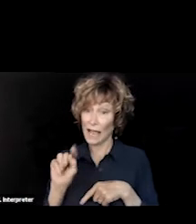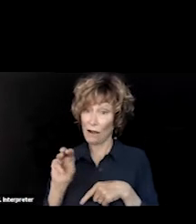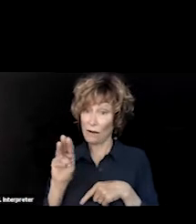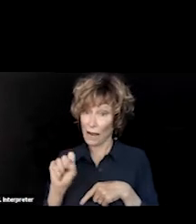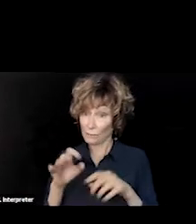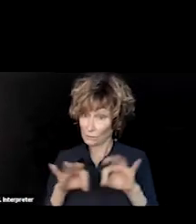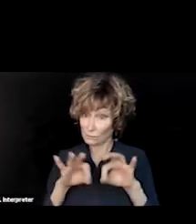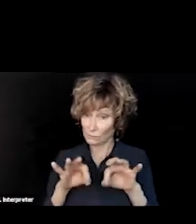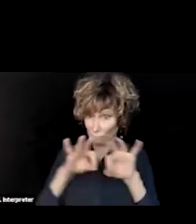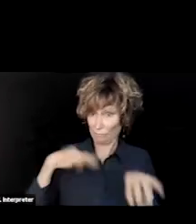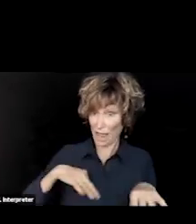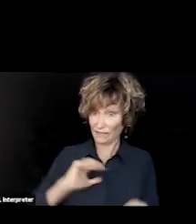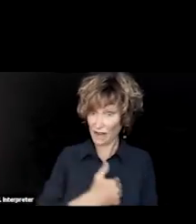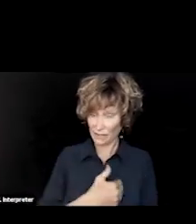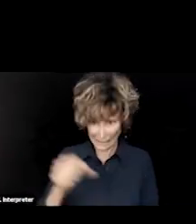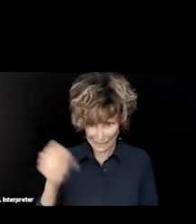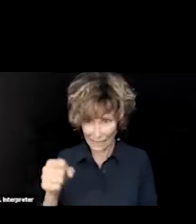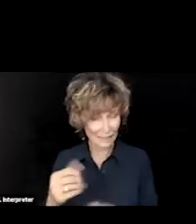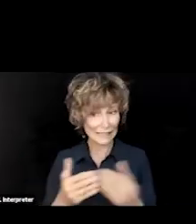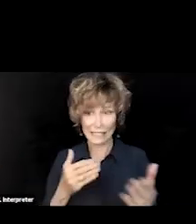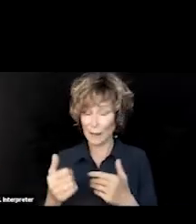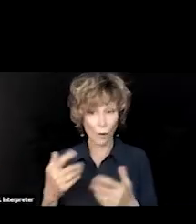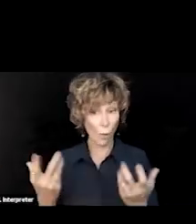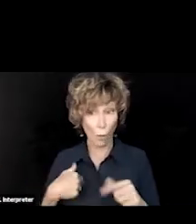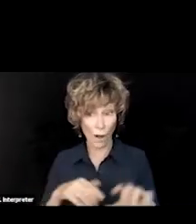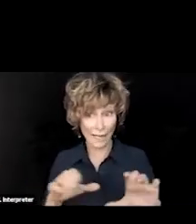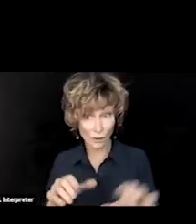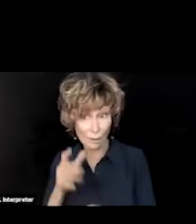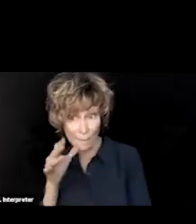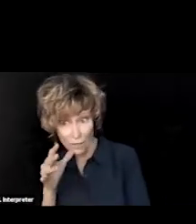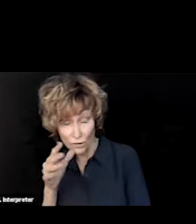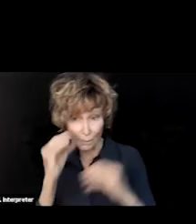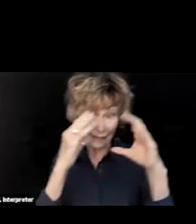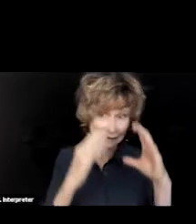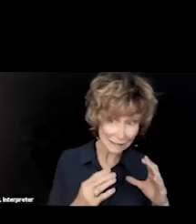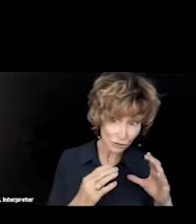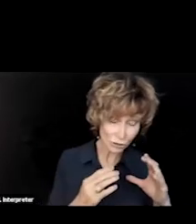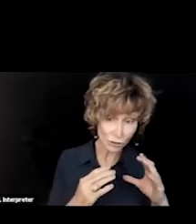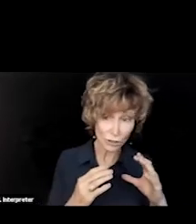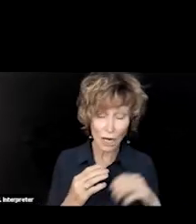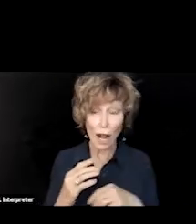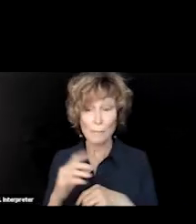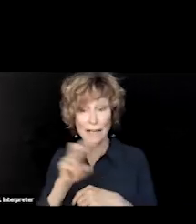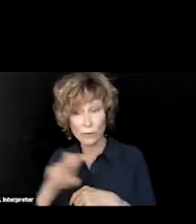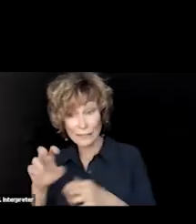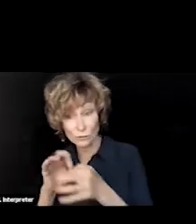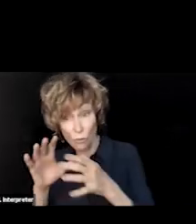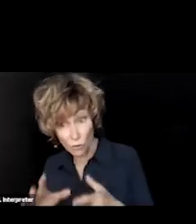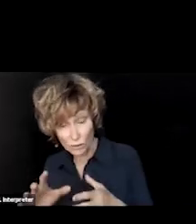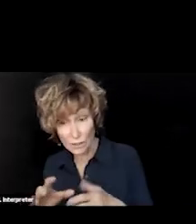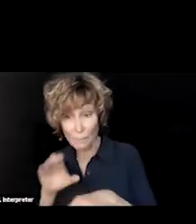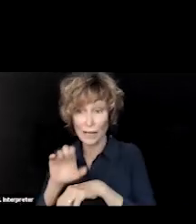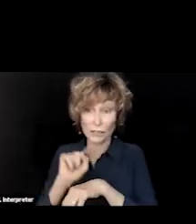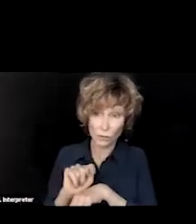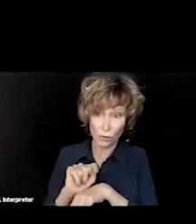can tell you, no matter which hat I put on, my parent hat, my teacher hat, my transition coordinator hat, my consultant